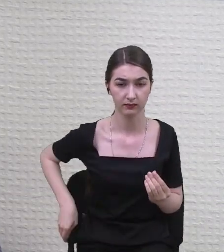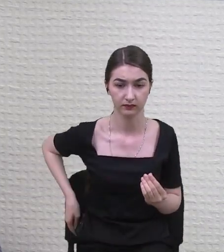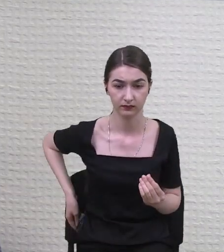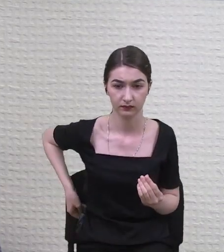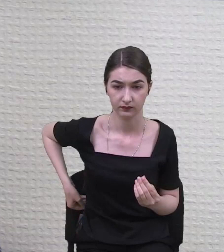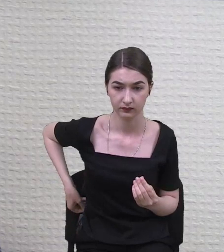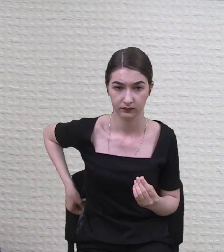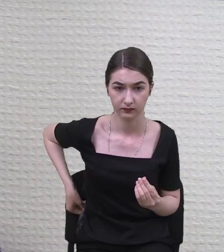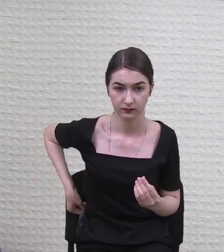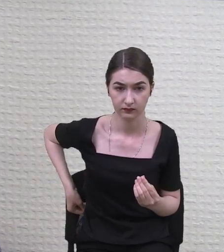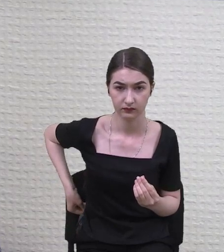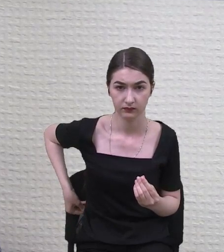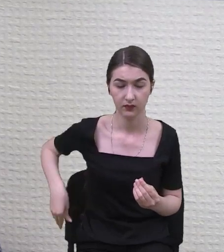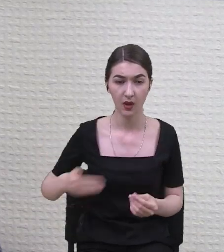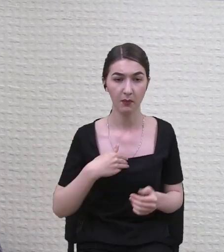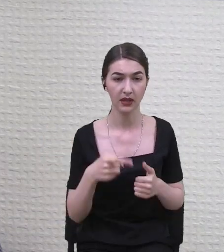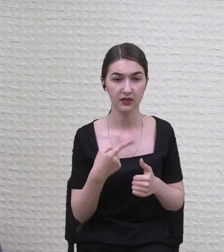Hello,